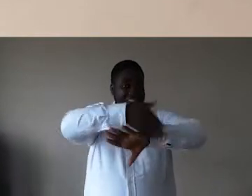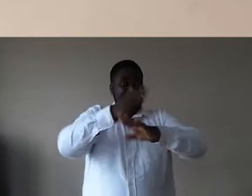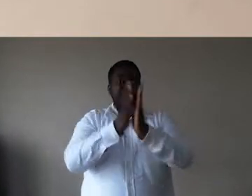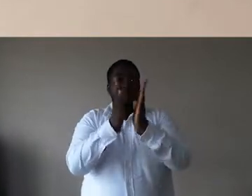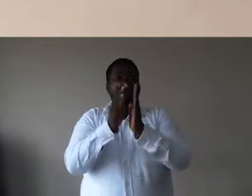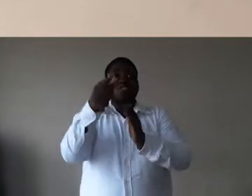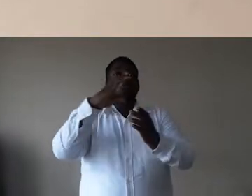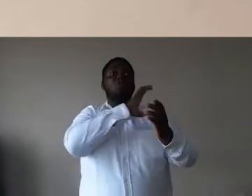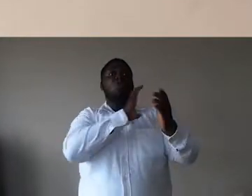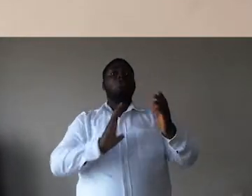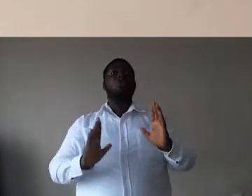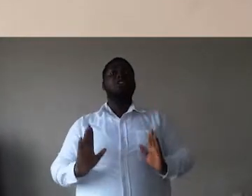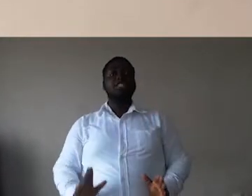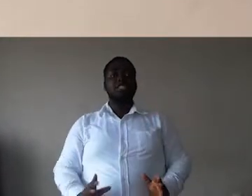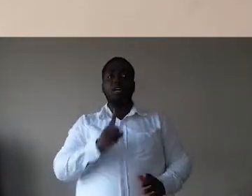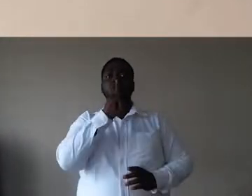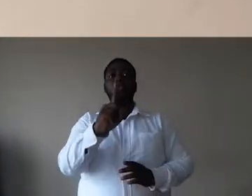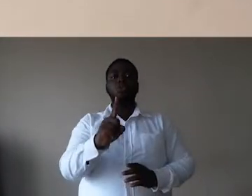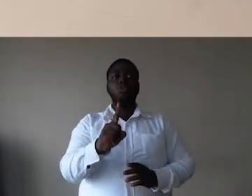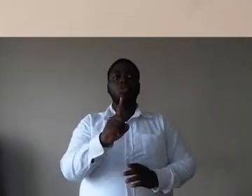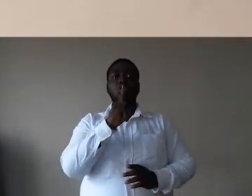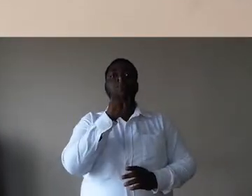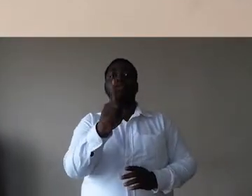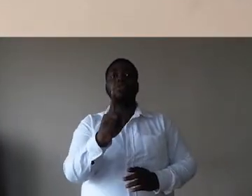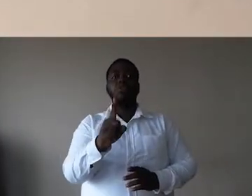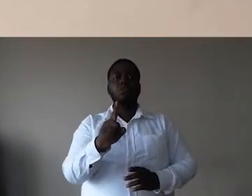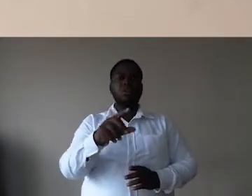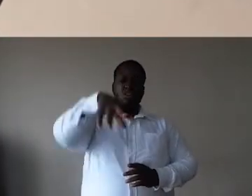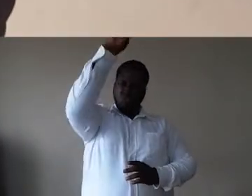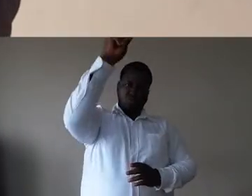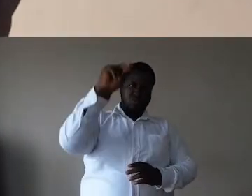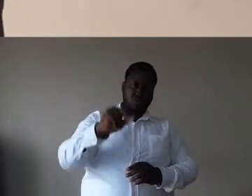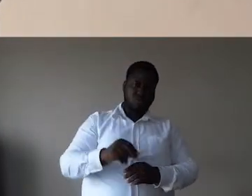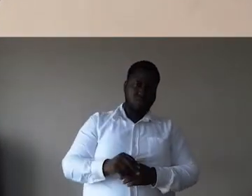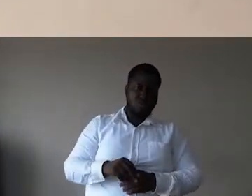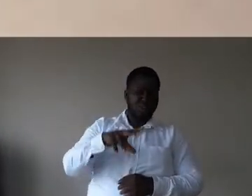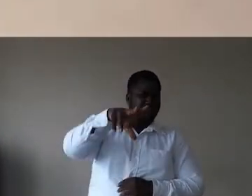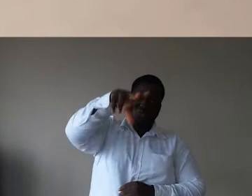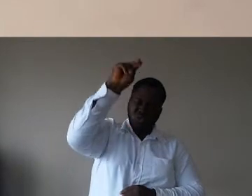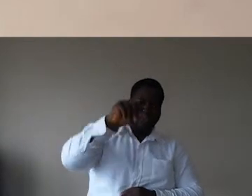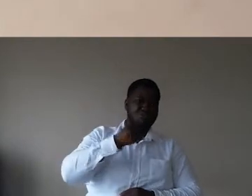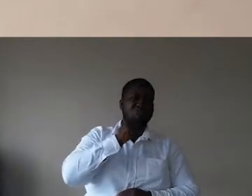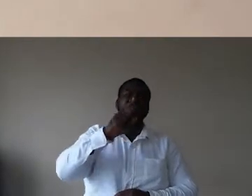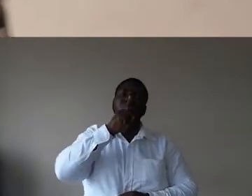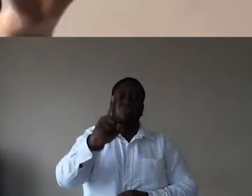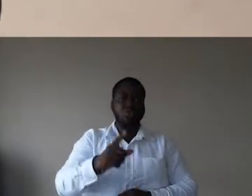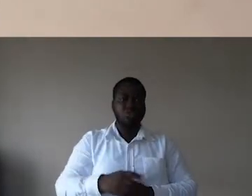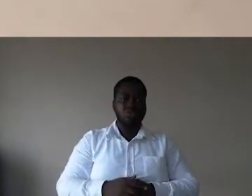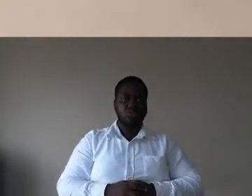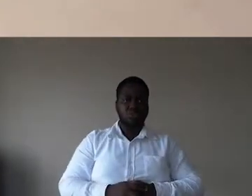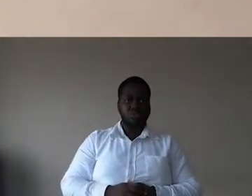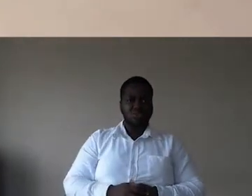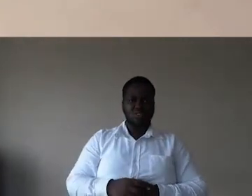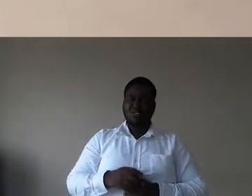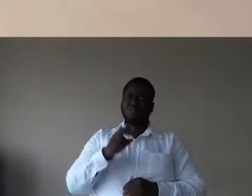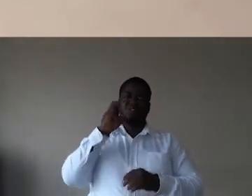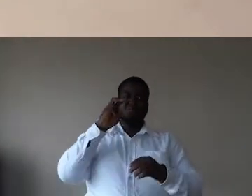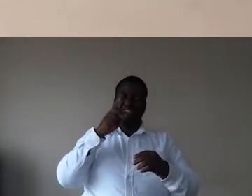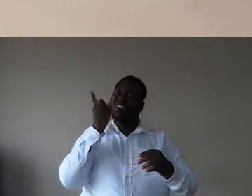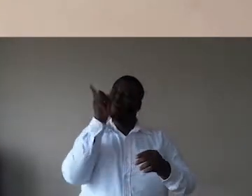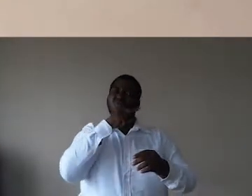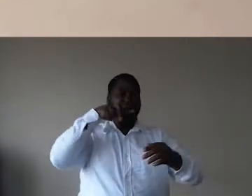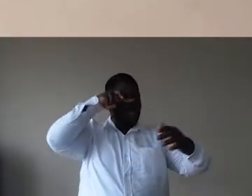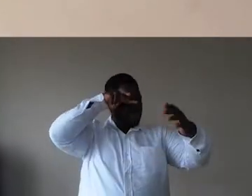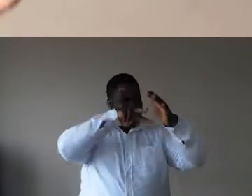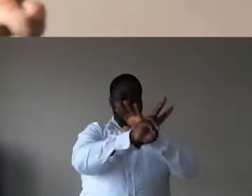be immersed 3 times. Yet again, another denomination will tell you, no, what is baptism? All you need to do is to believe in Jesus Christ and